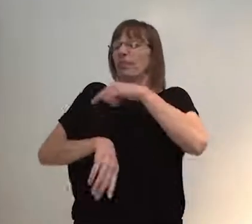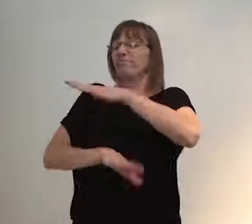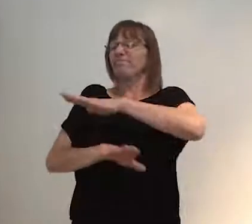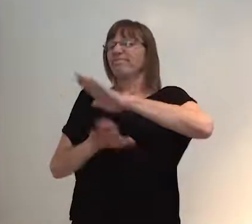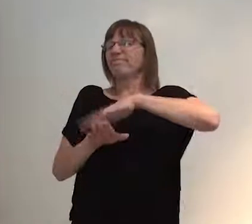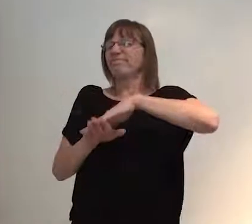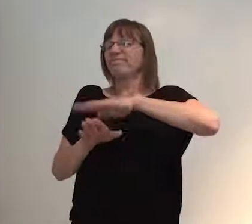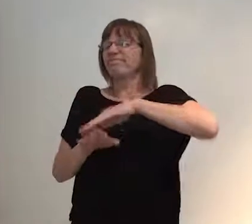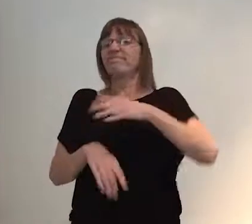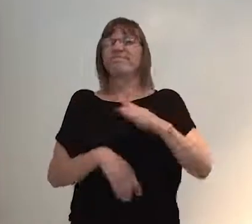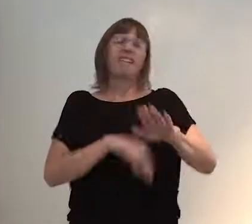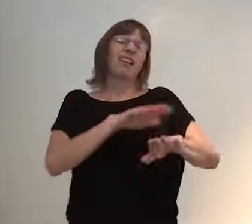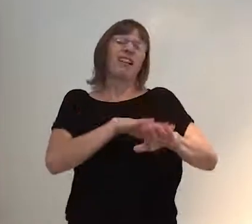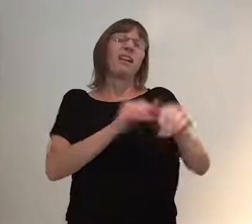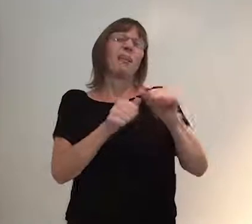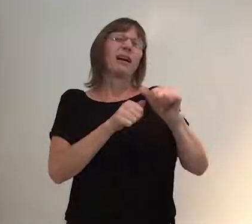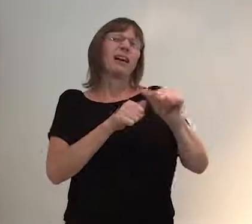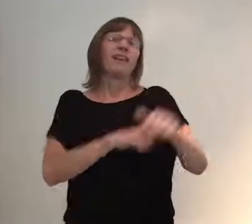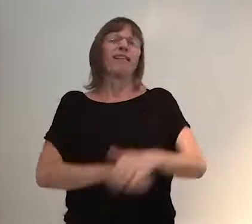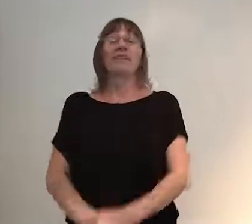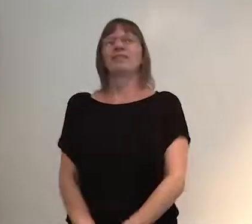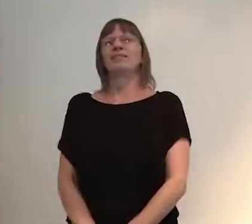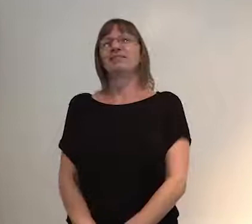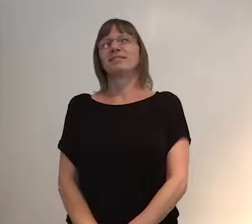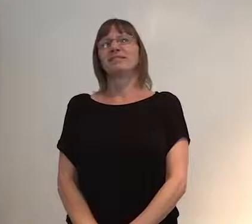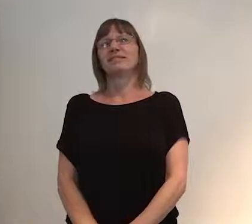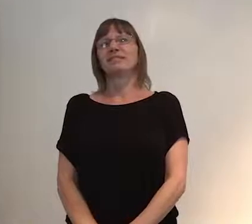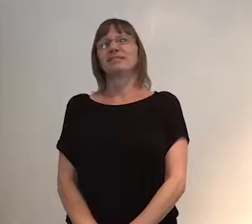as I am on my left. Whoa!